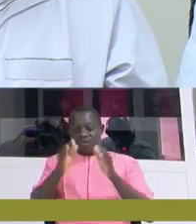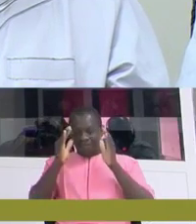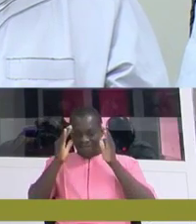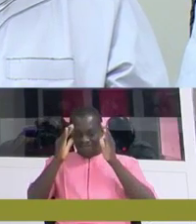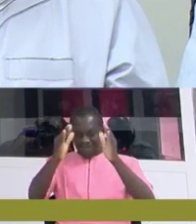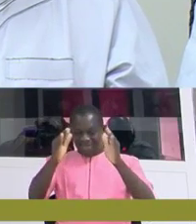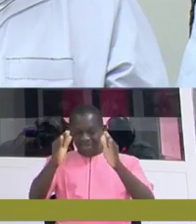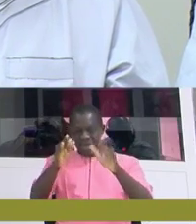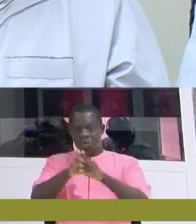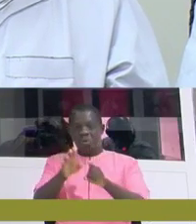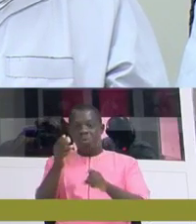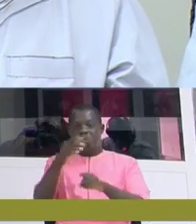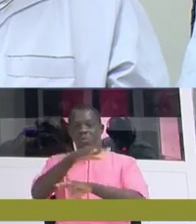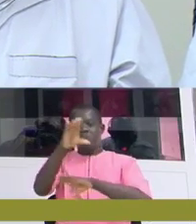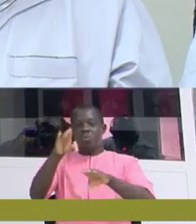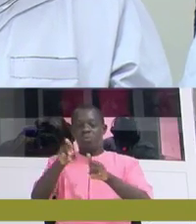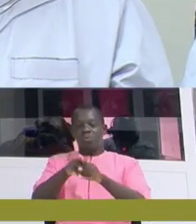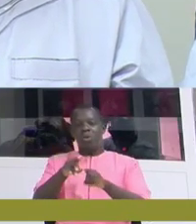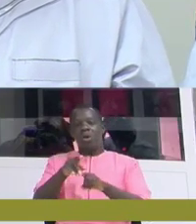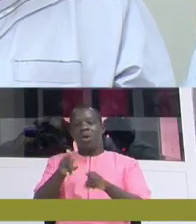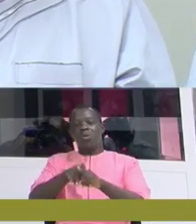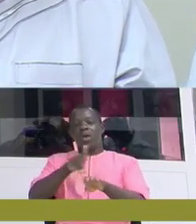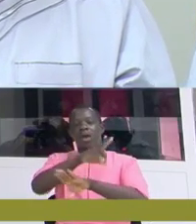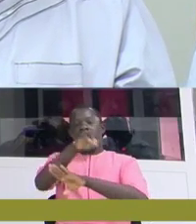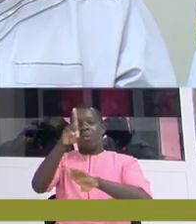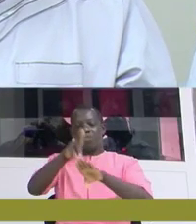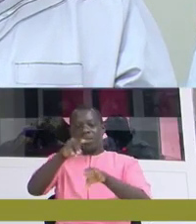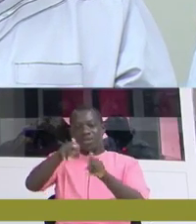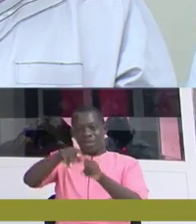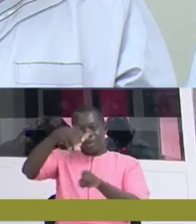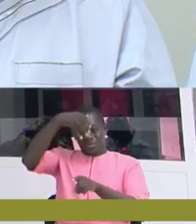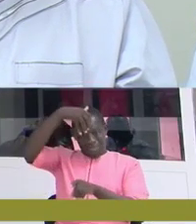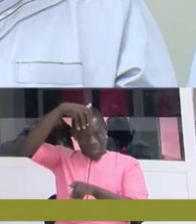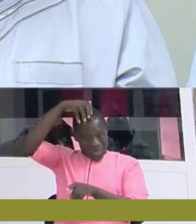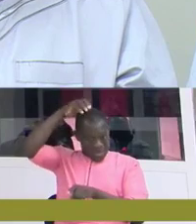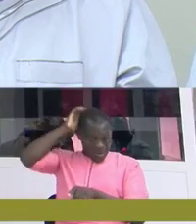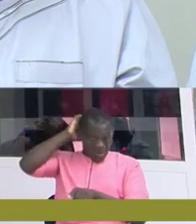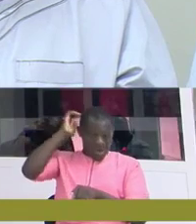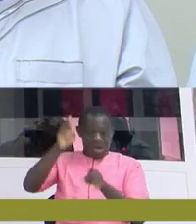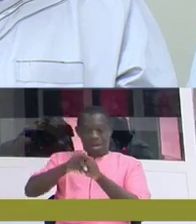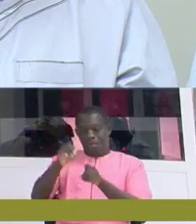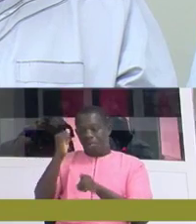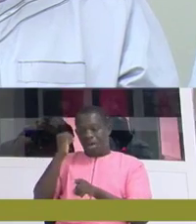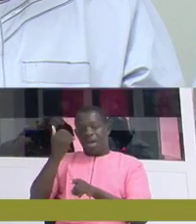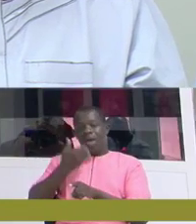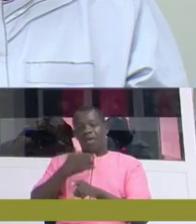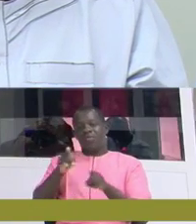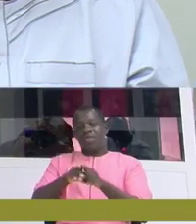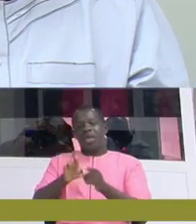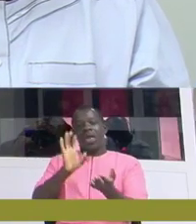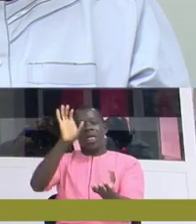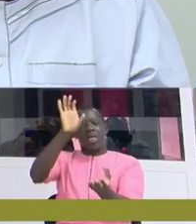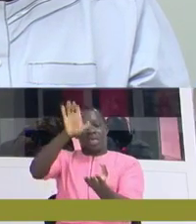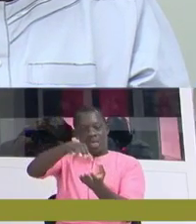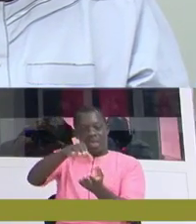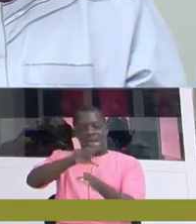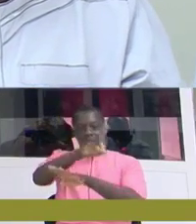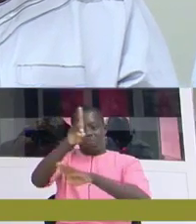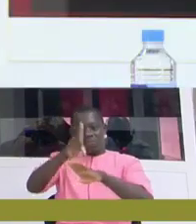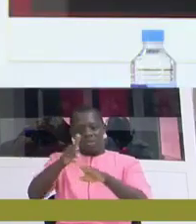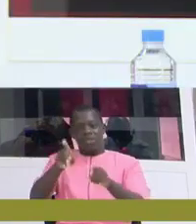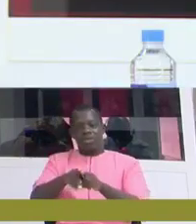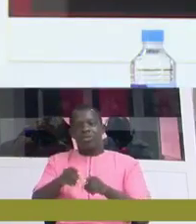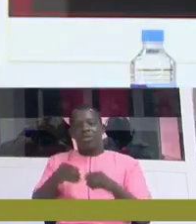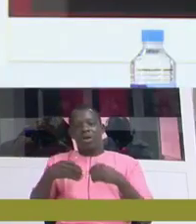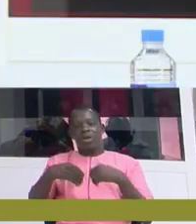They faced where the lions were kept. Because behind the lions, you had the crocodiles. He said, let's